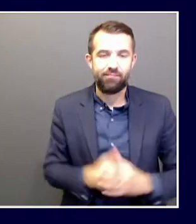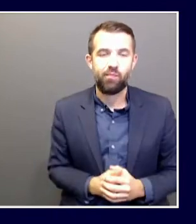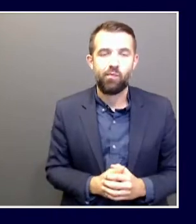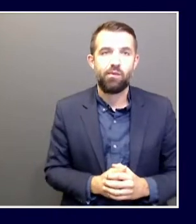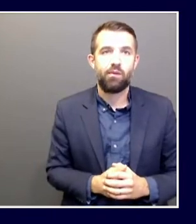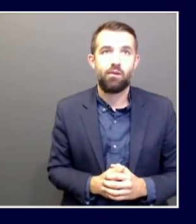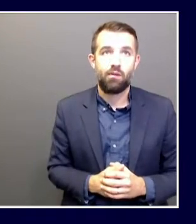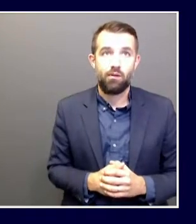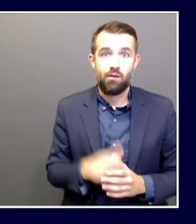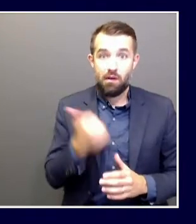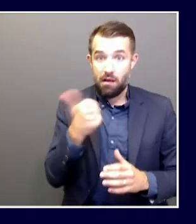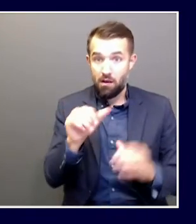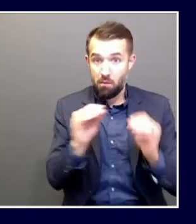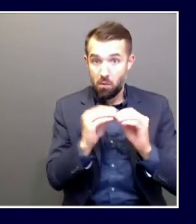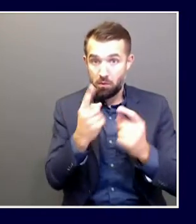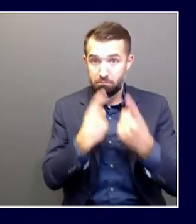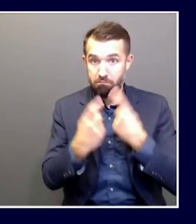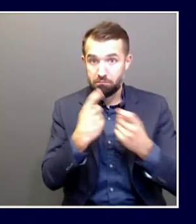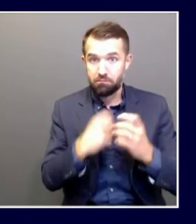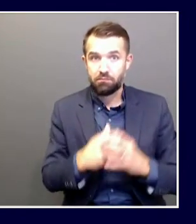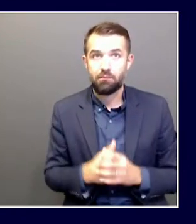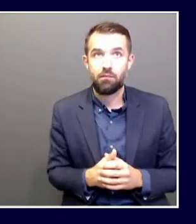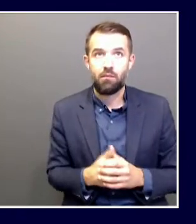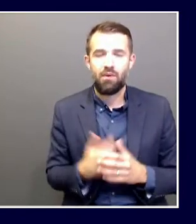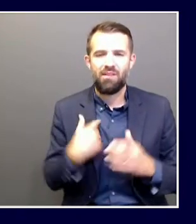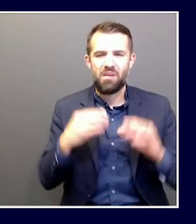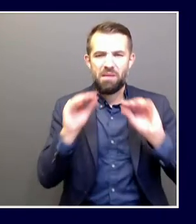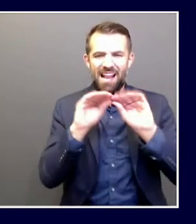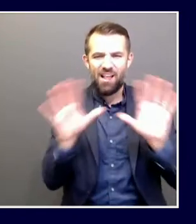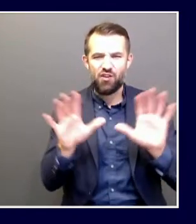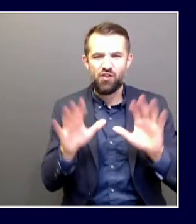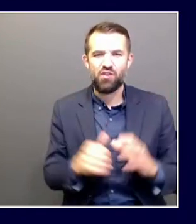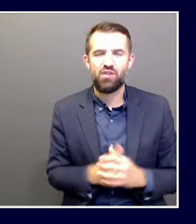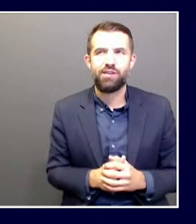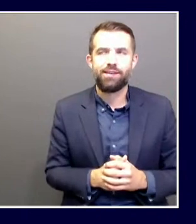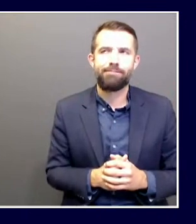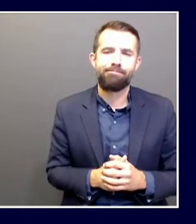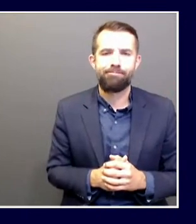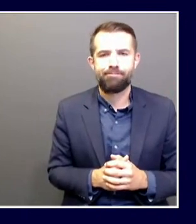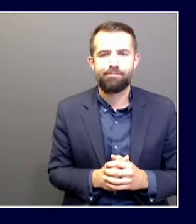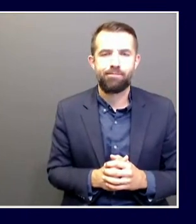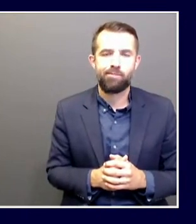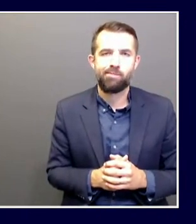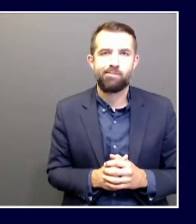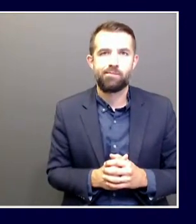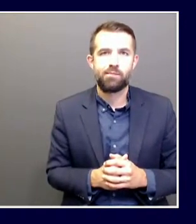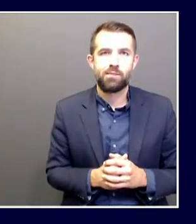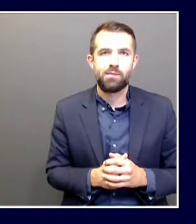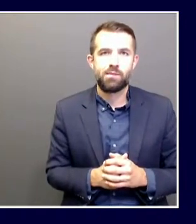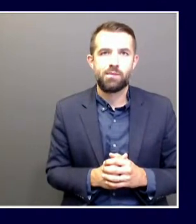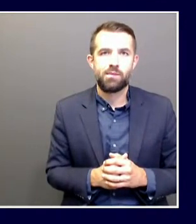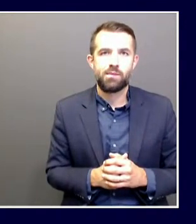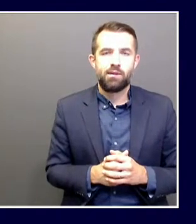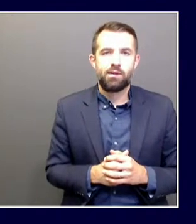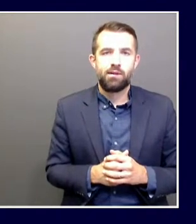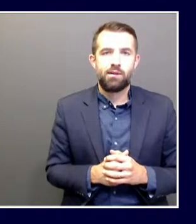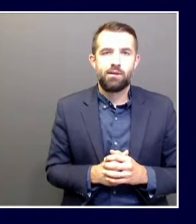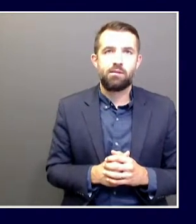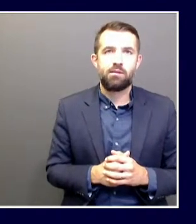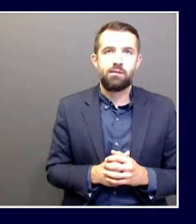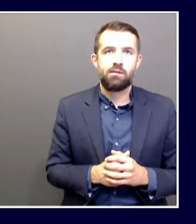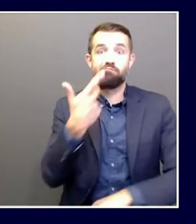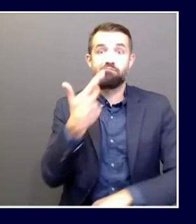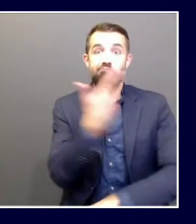I think what you're saying too is to take it out a little further would be to say that it doesn't necessarily increase the need for